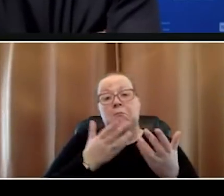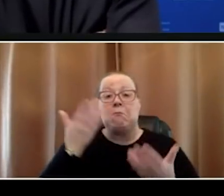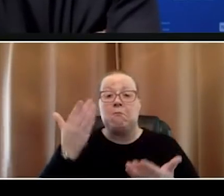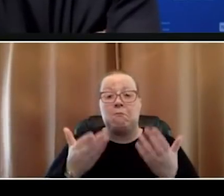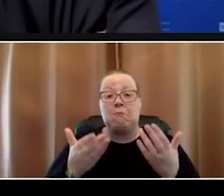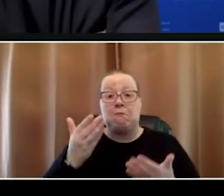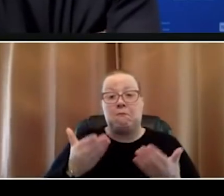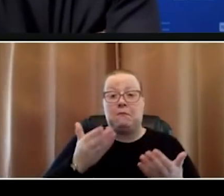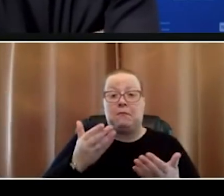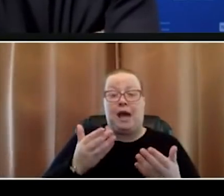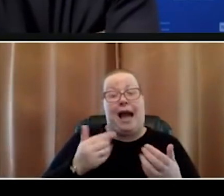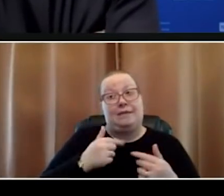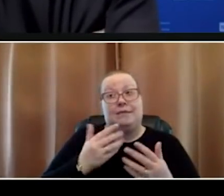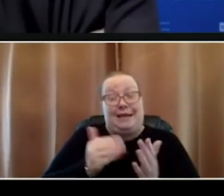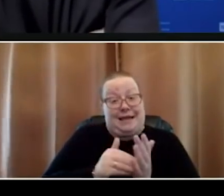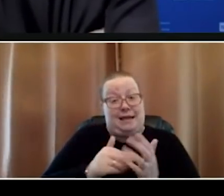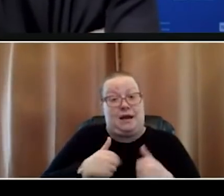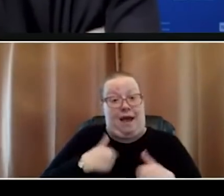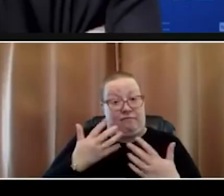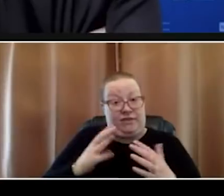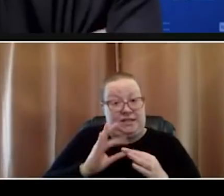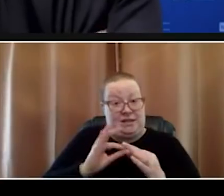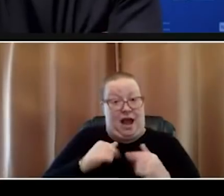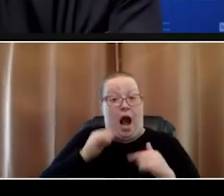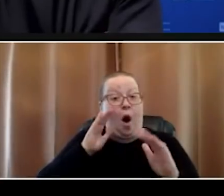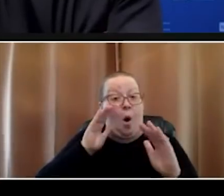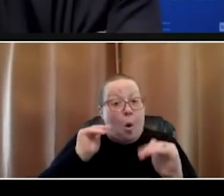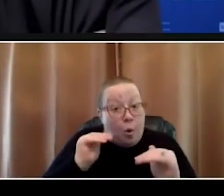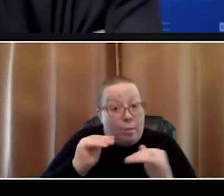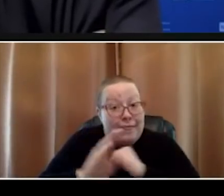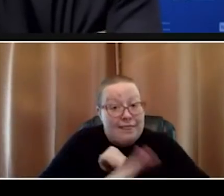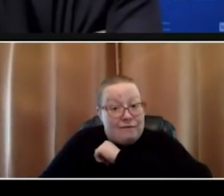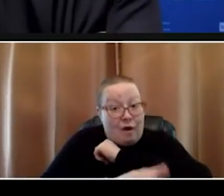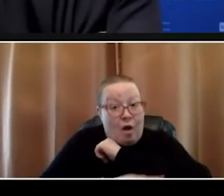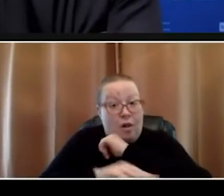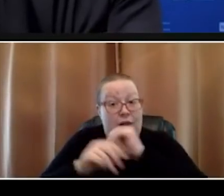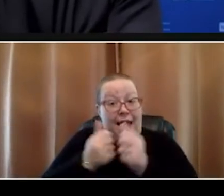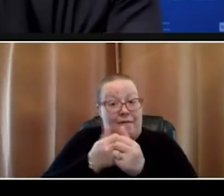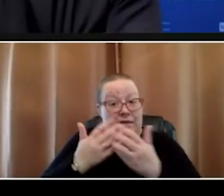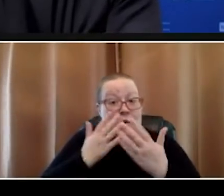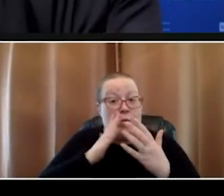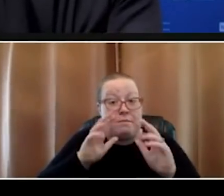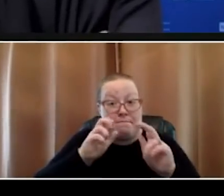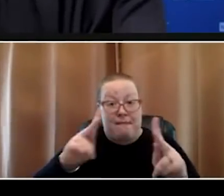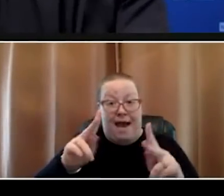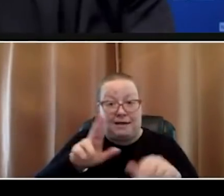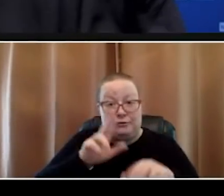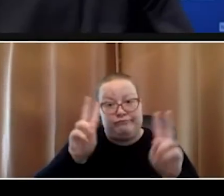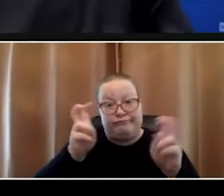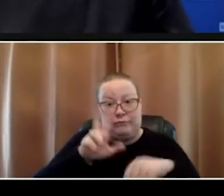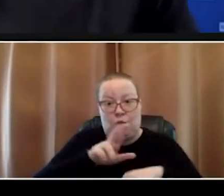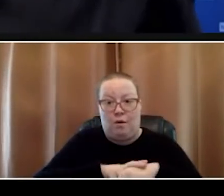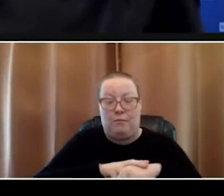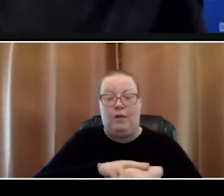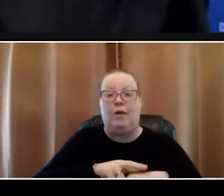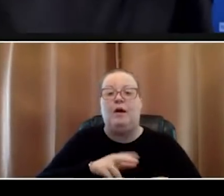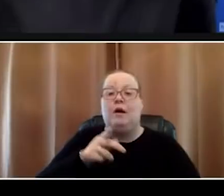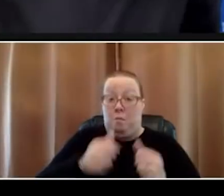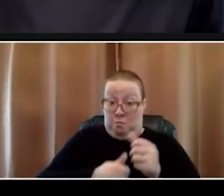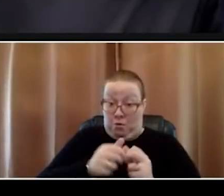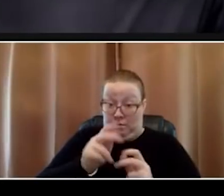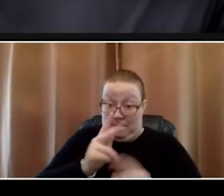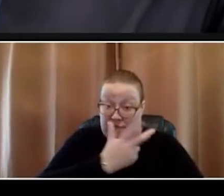what I hope it's going to be in the fall, where everything is back to normal. You got the overwhelming majority of people vaccinated. You come